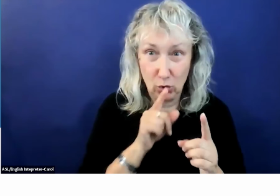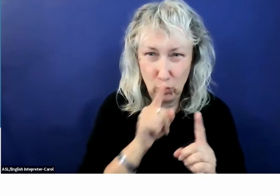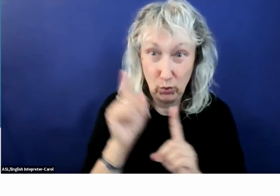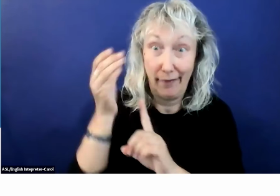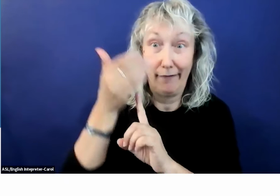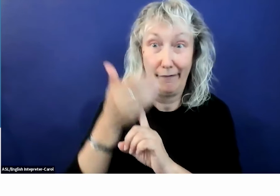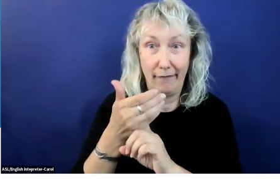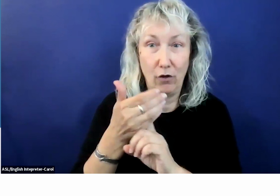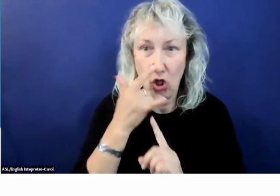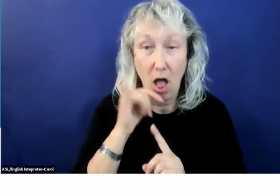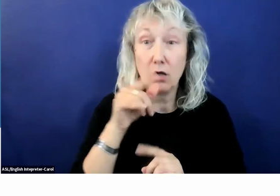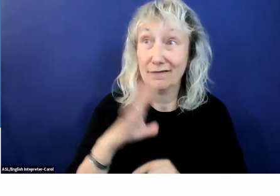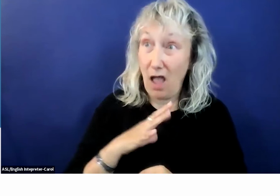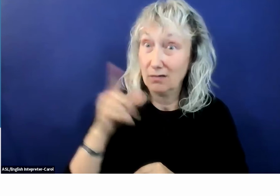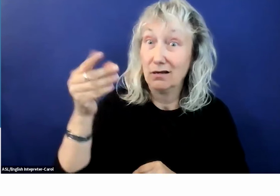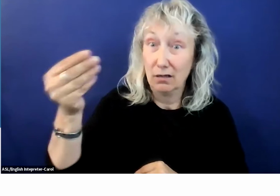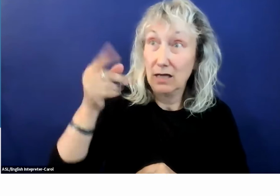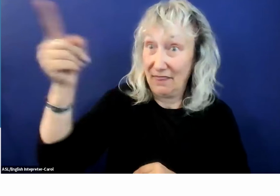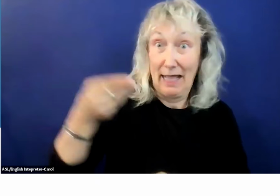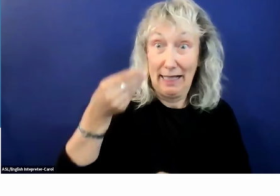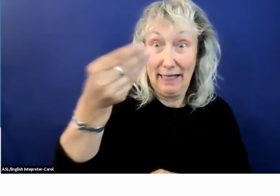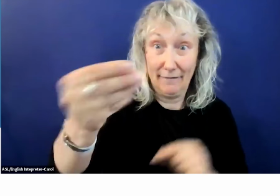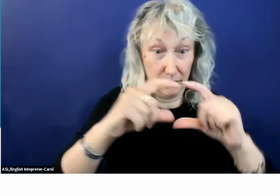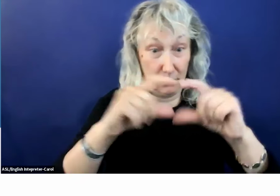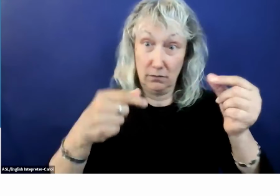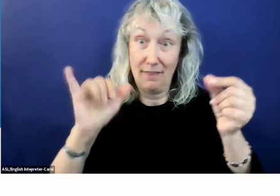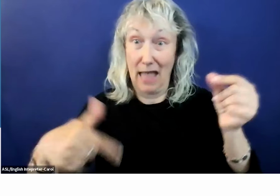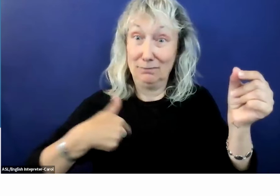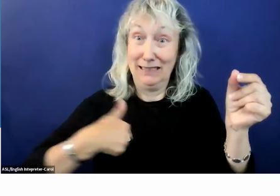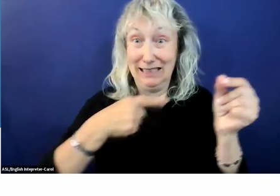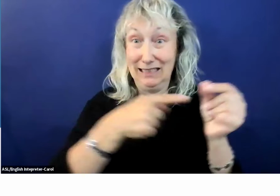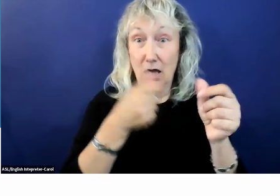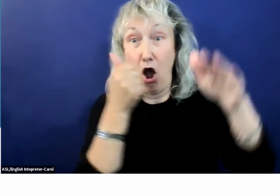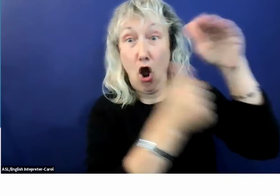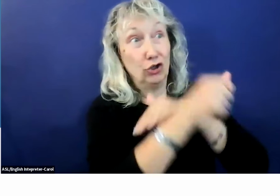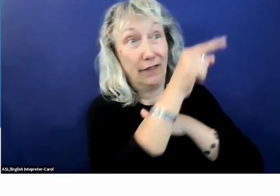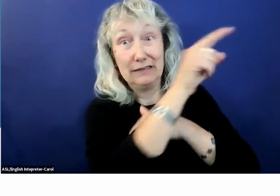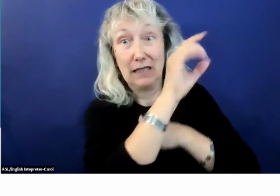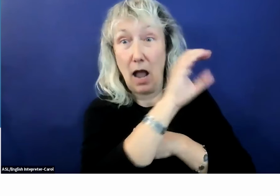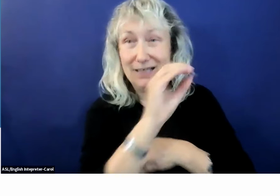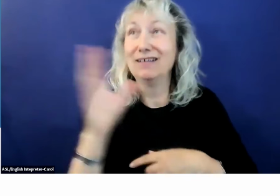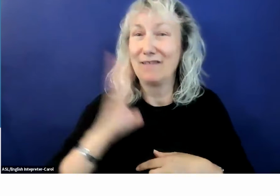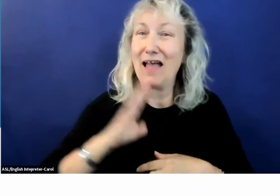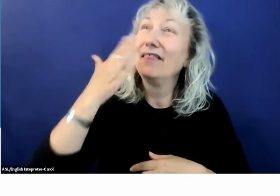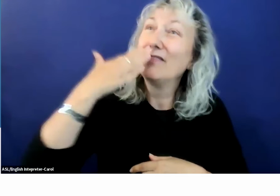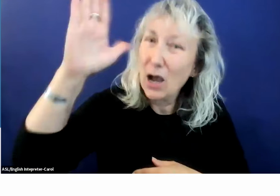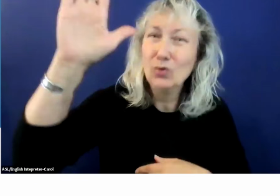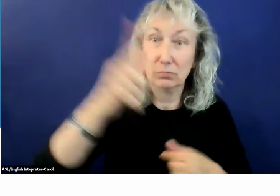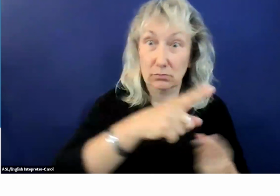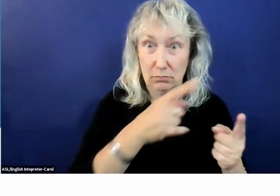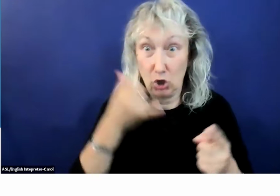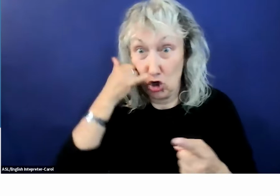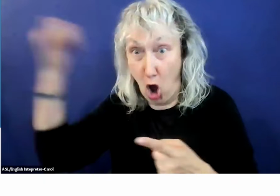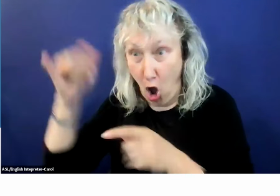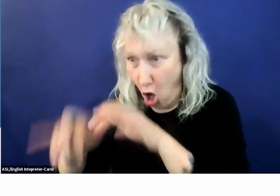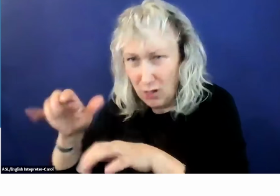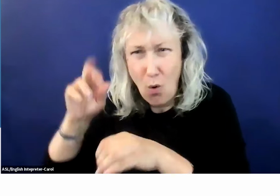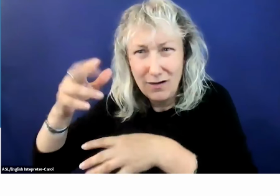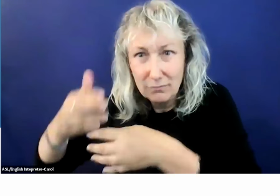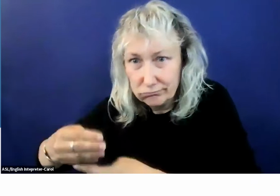directly using their official contact information. And keep in mind that government agencies